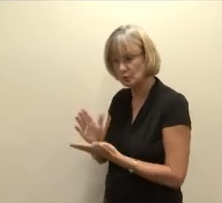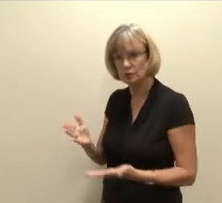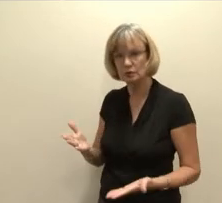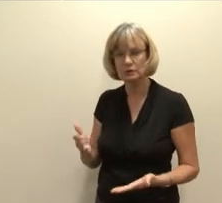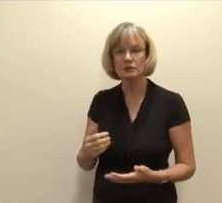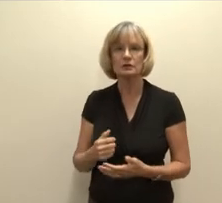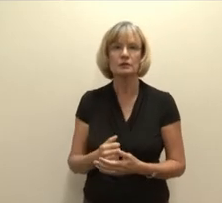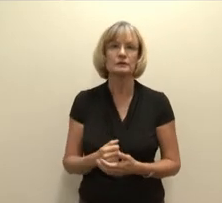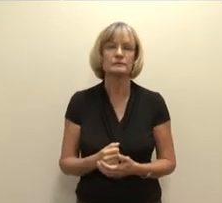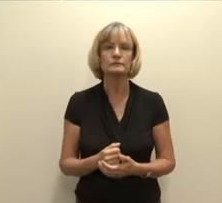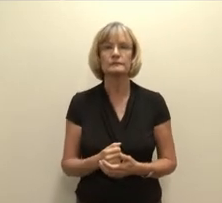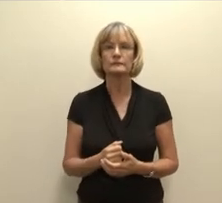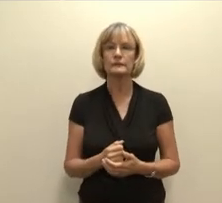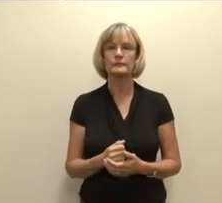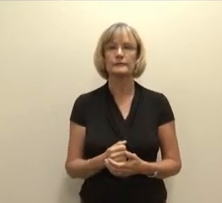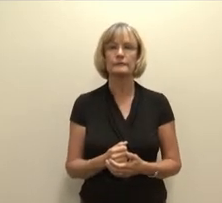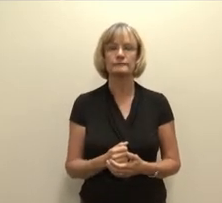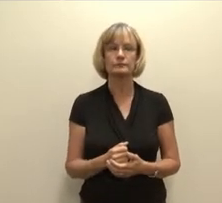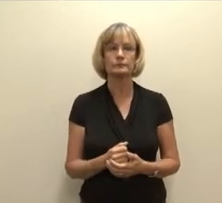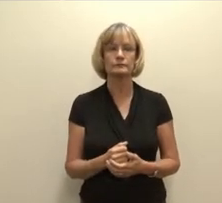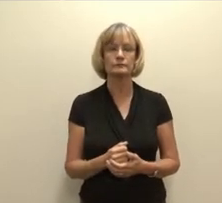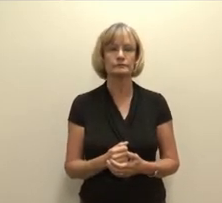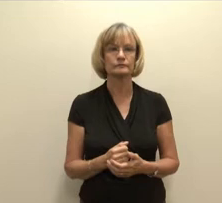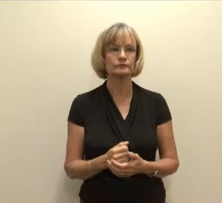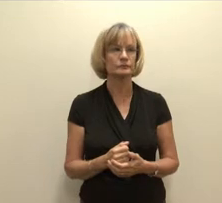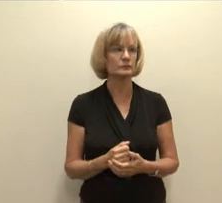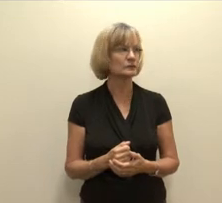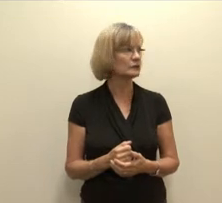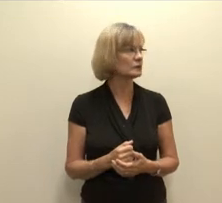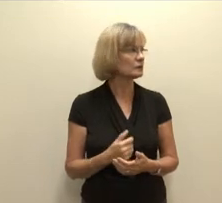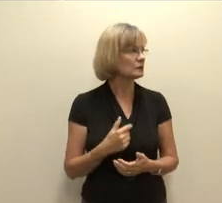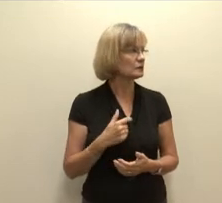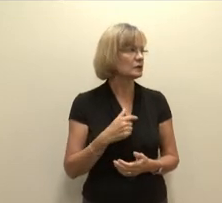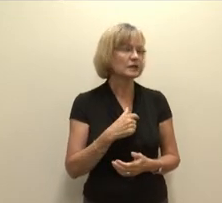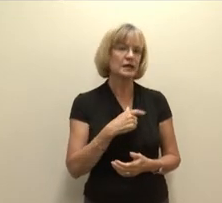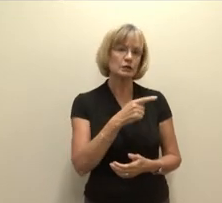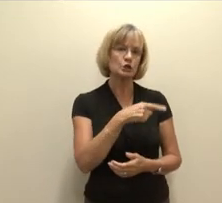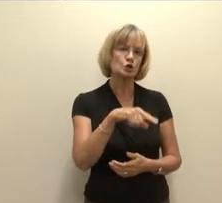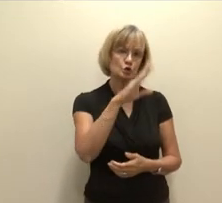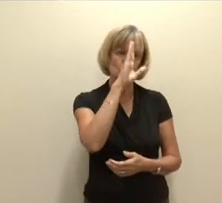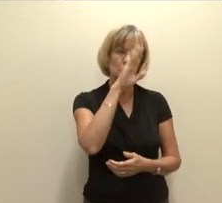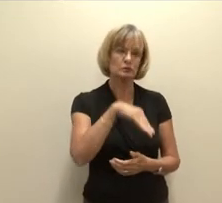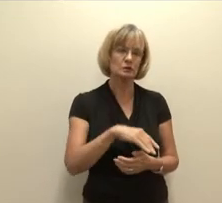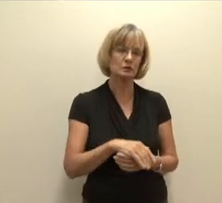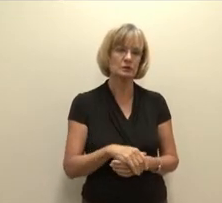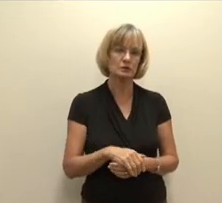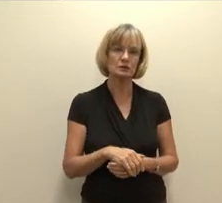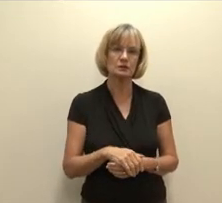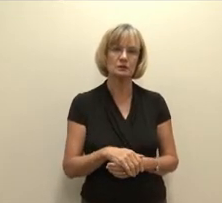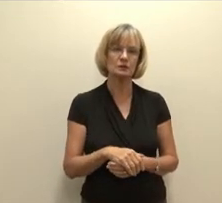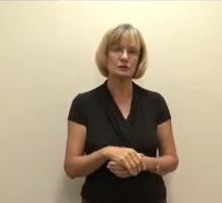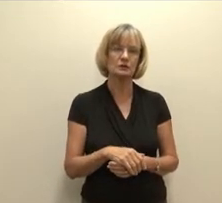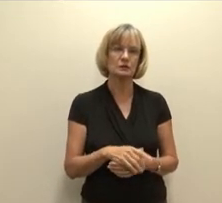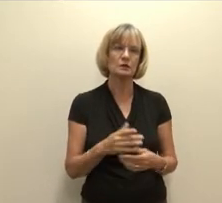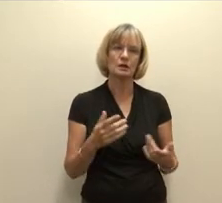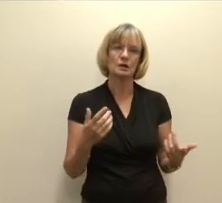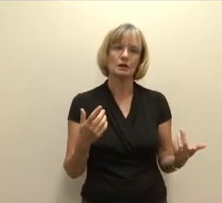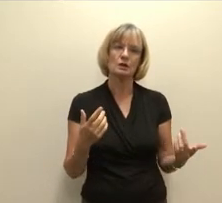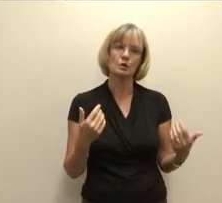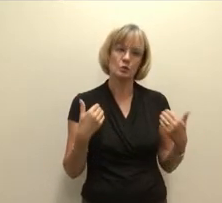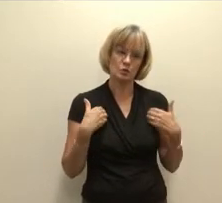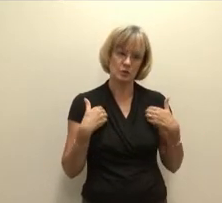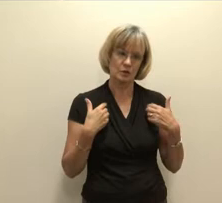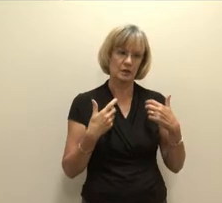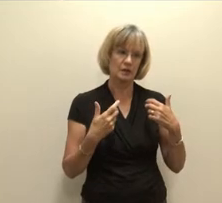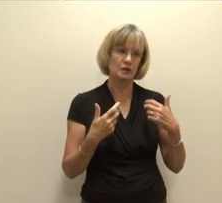Even then, as y'all know, some of you know, there was an issue in